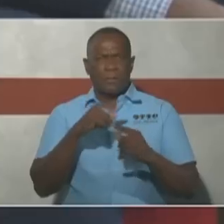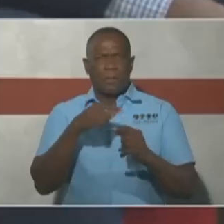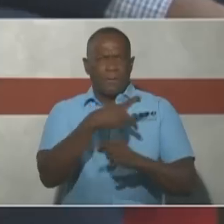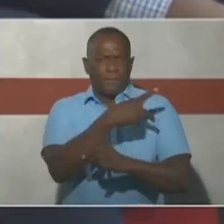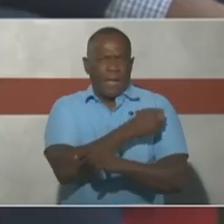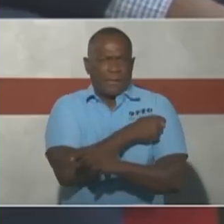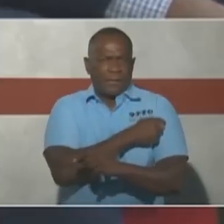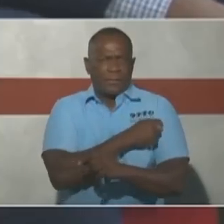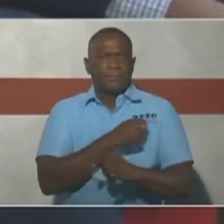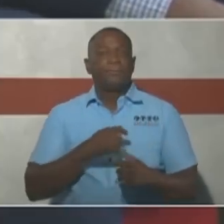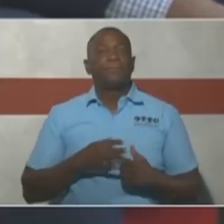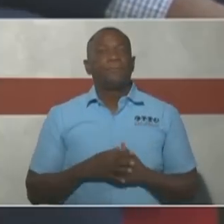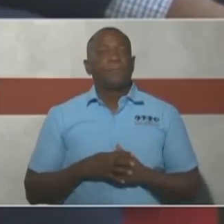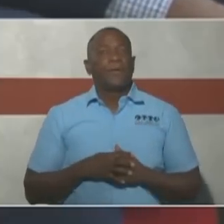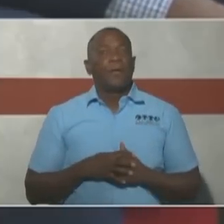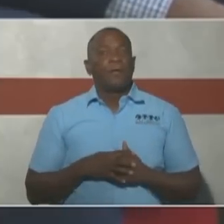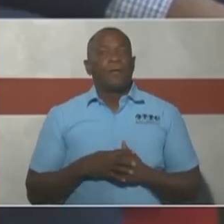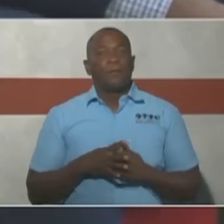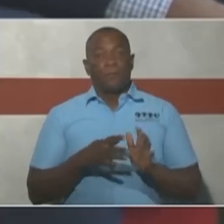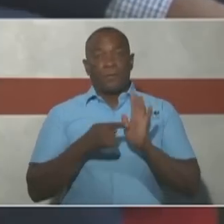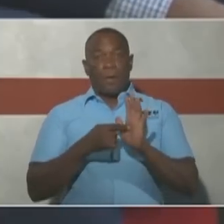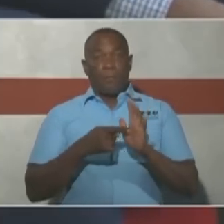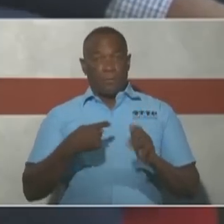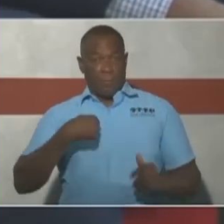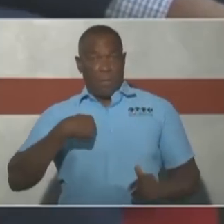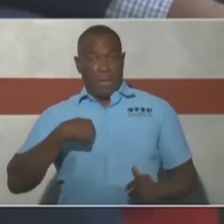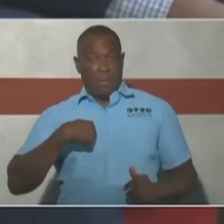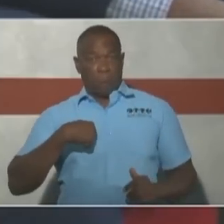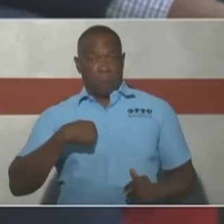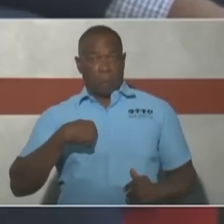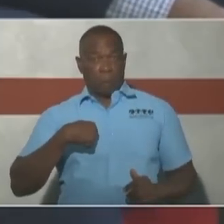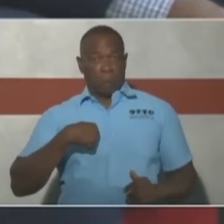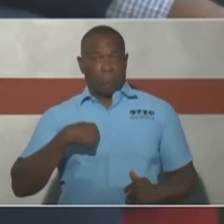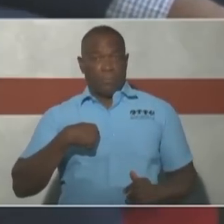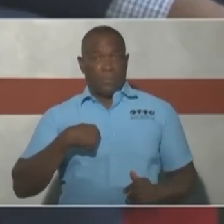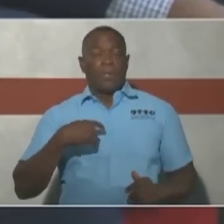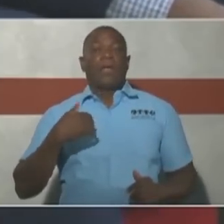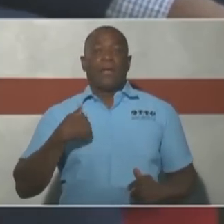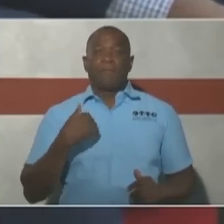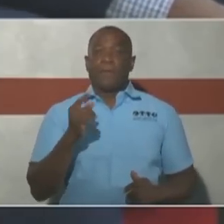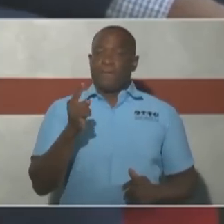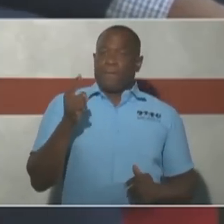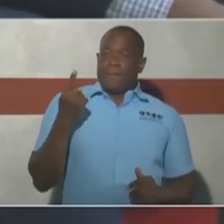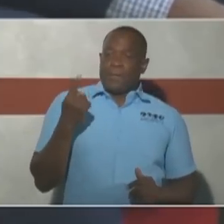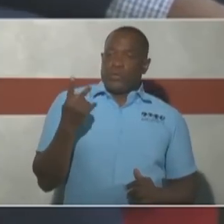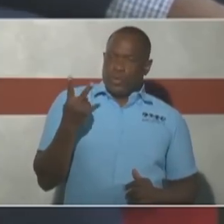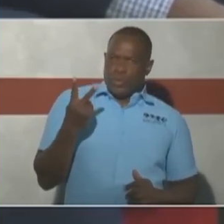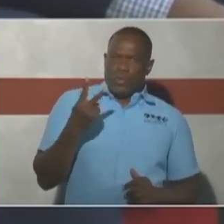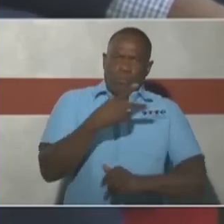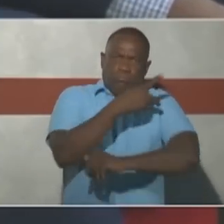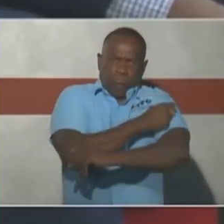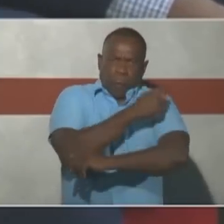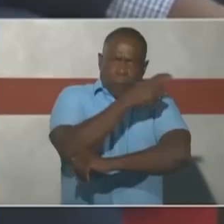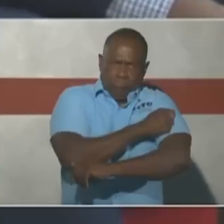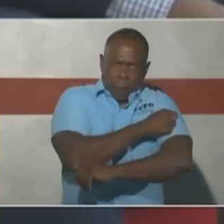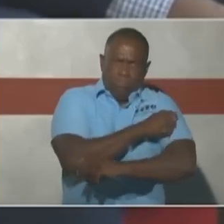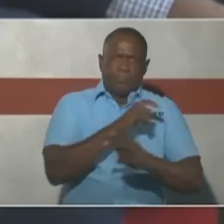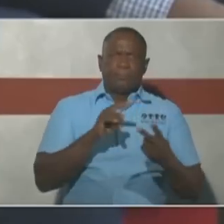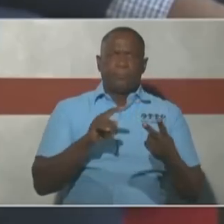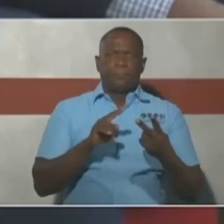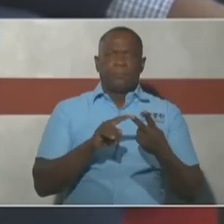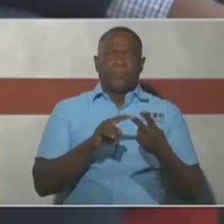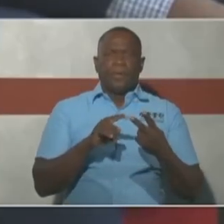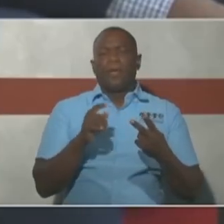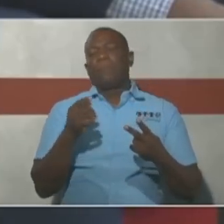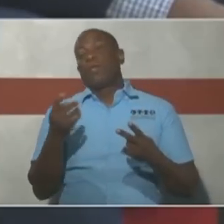6 months, you got 25%. And for 6 months and 1 day up to a year, you got